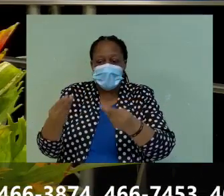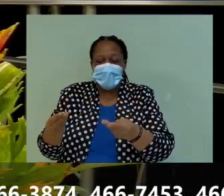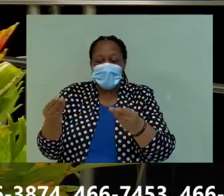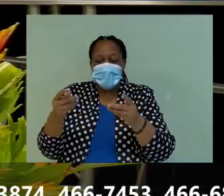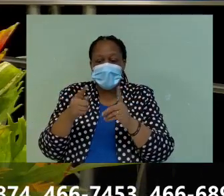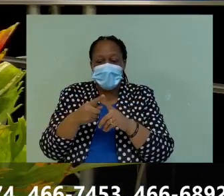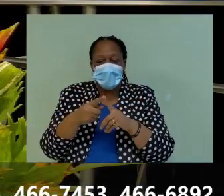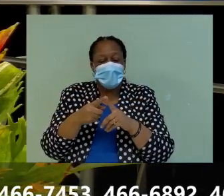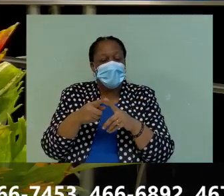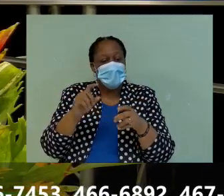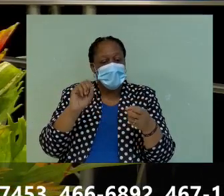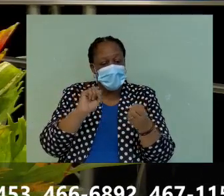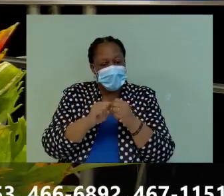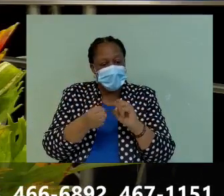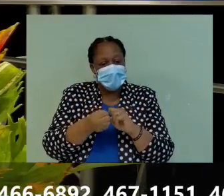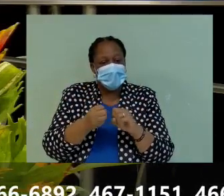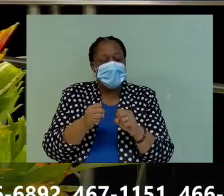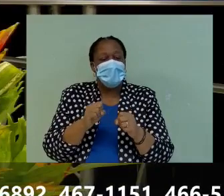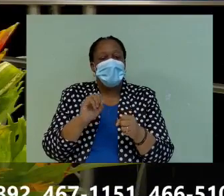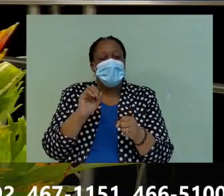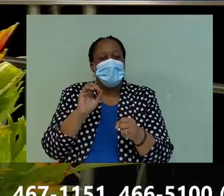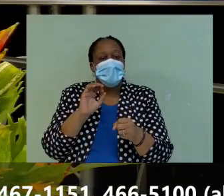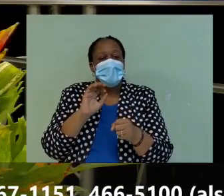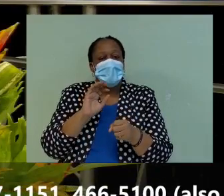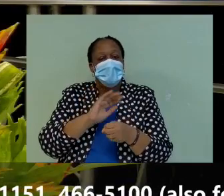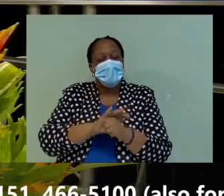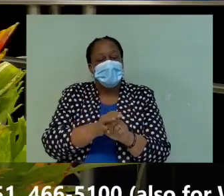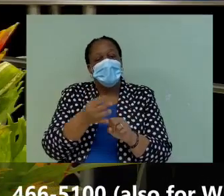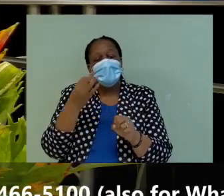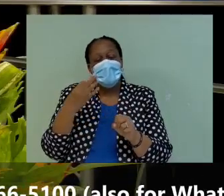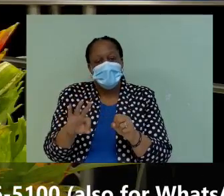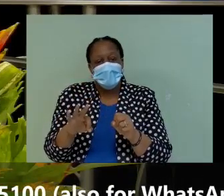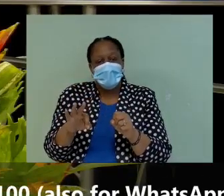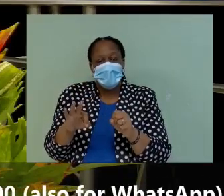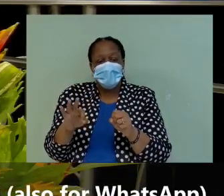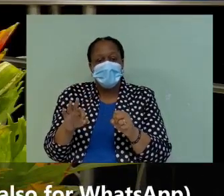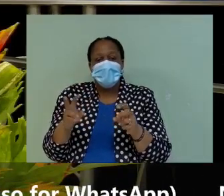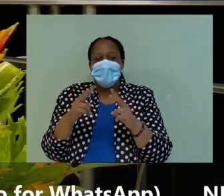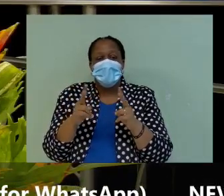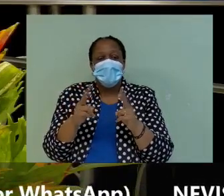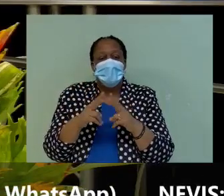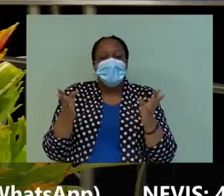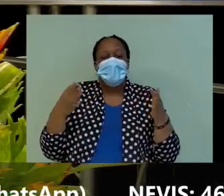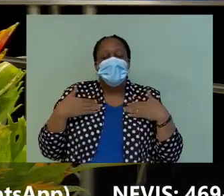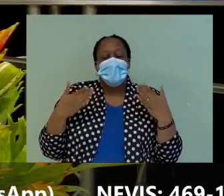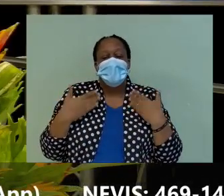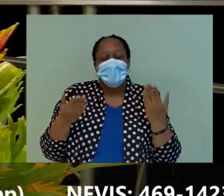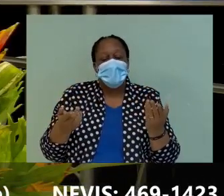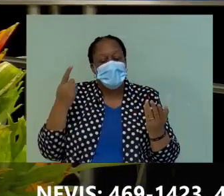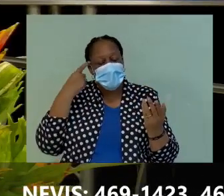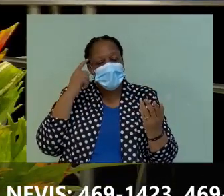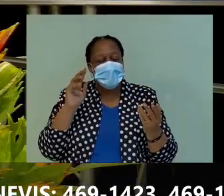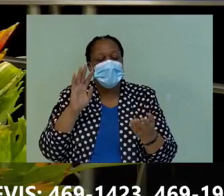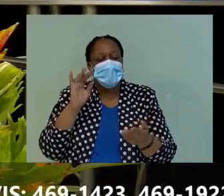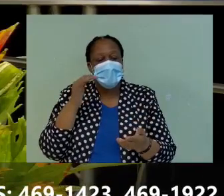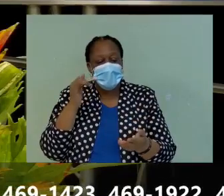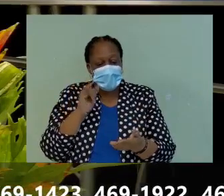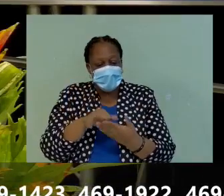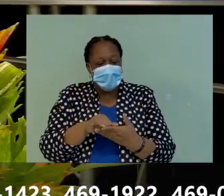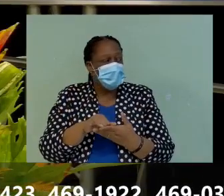you and your team are commendable for the tireless and unselfish commitment to the country's effort in this battle, and we thank